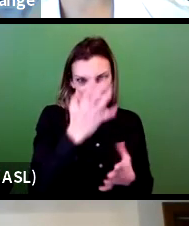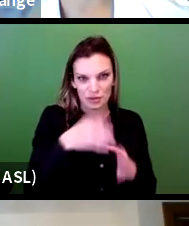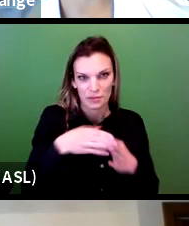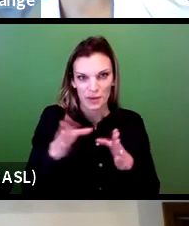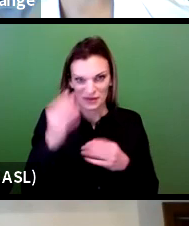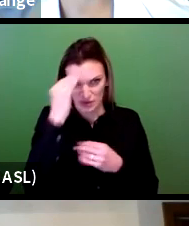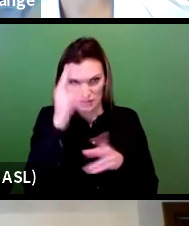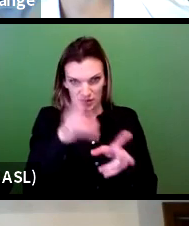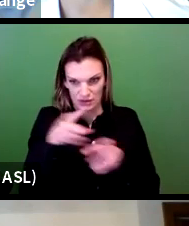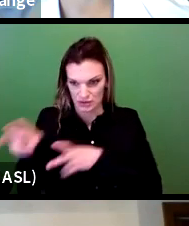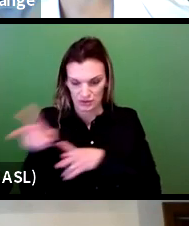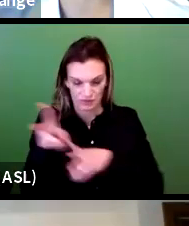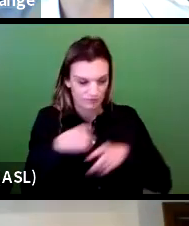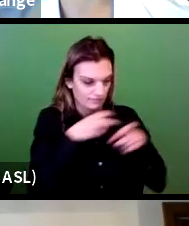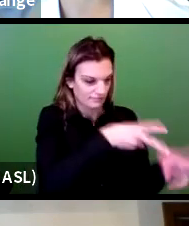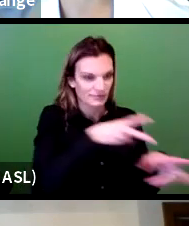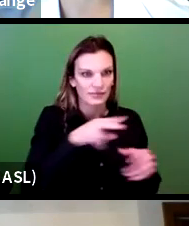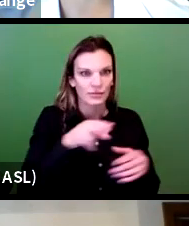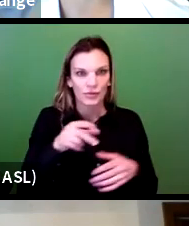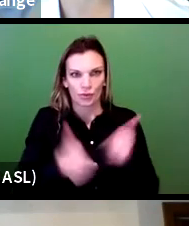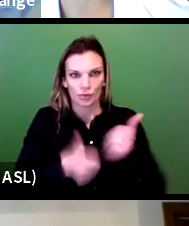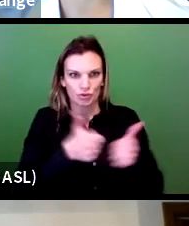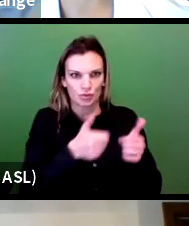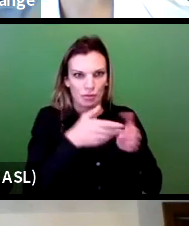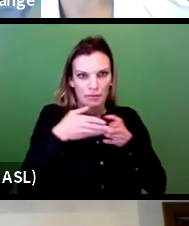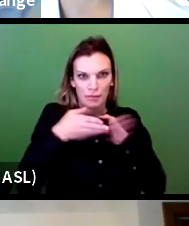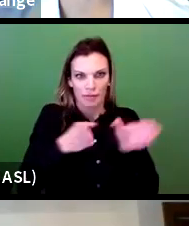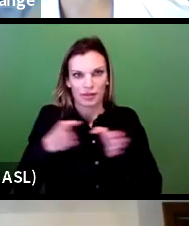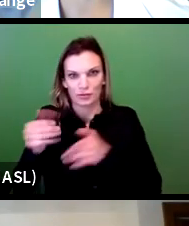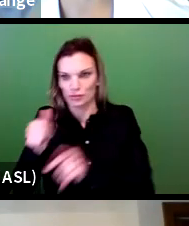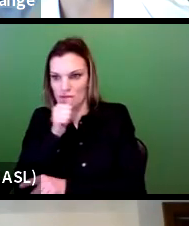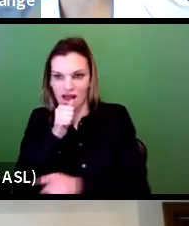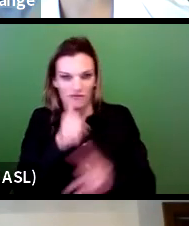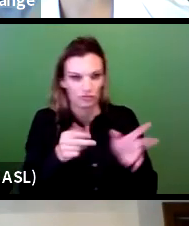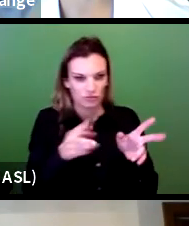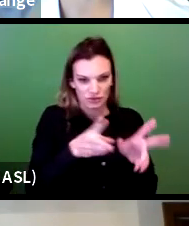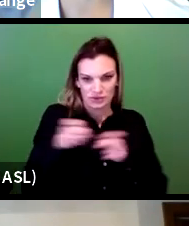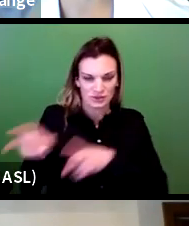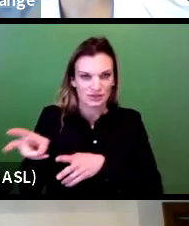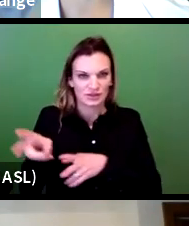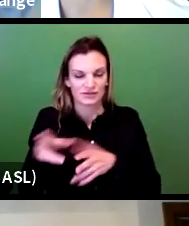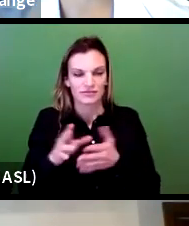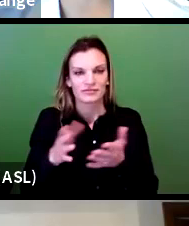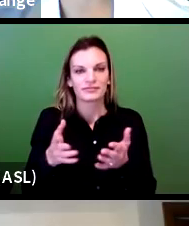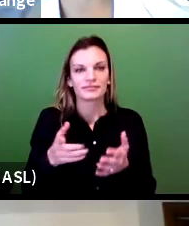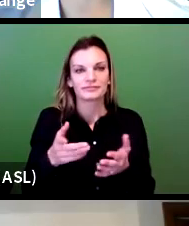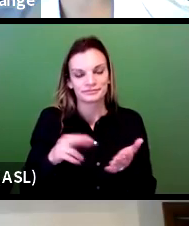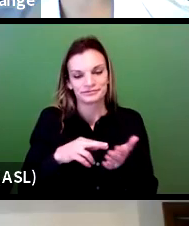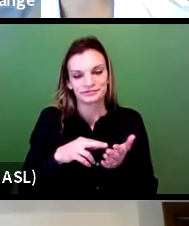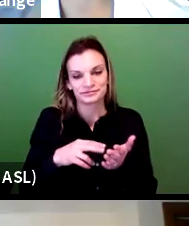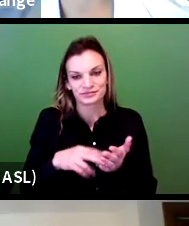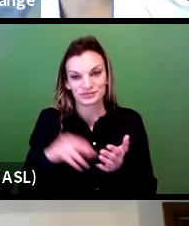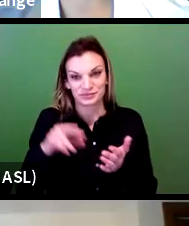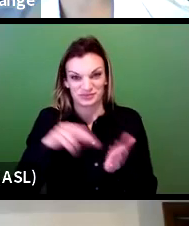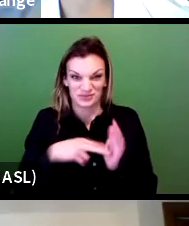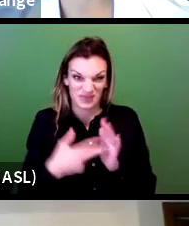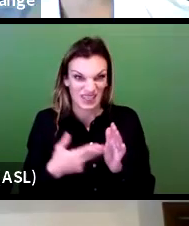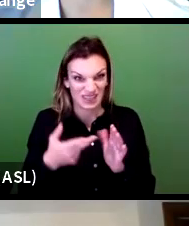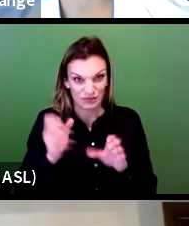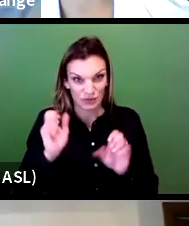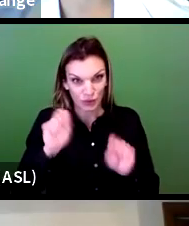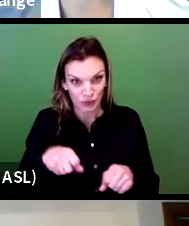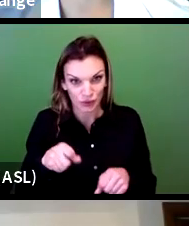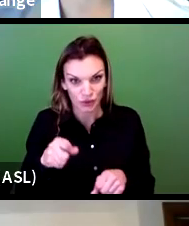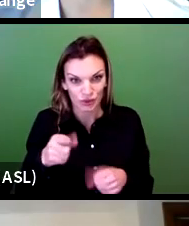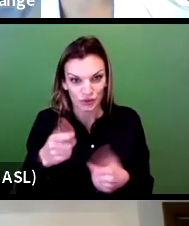information, public records, if you will, to become publicly available. Those devices could be, as I said,